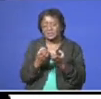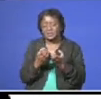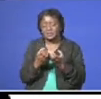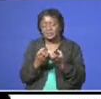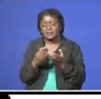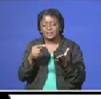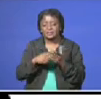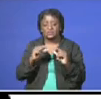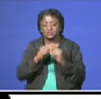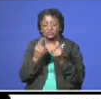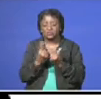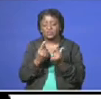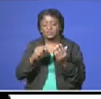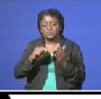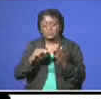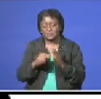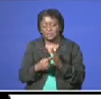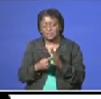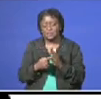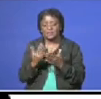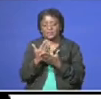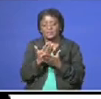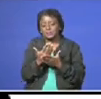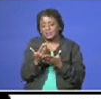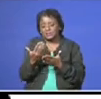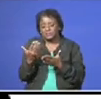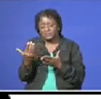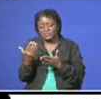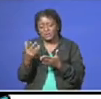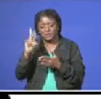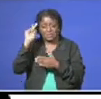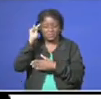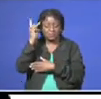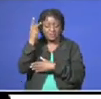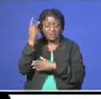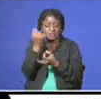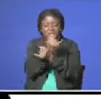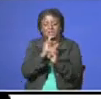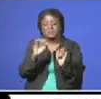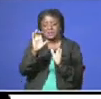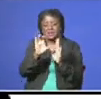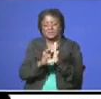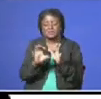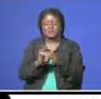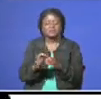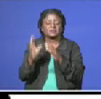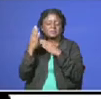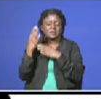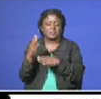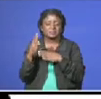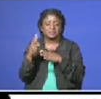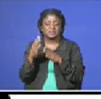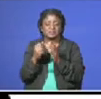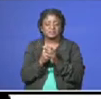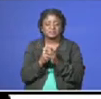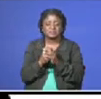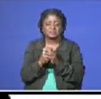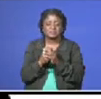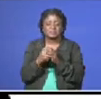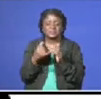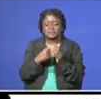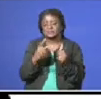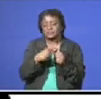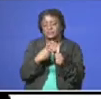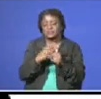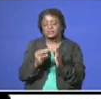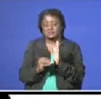This group came into existence before the political independence of the Commonwealth of the Bahamas. Its initial